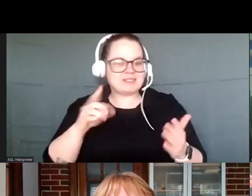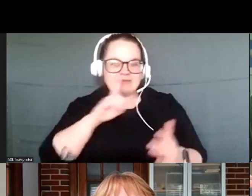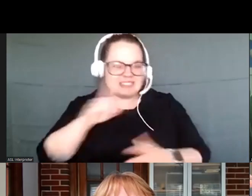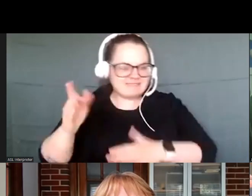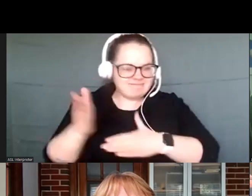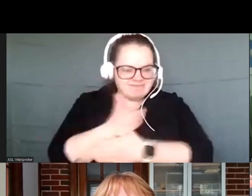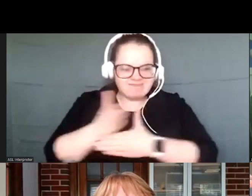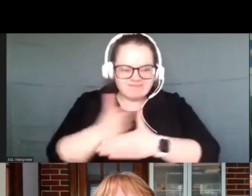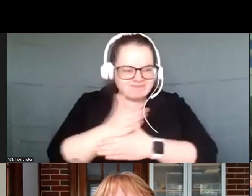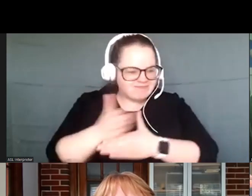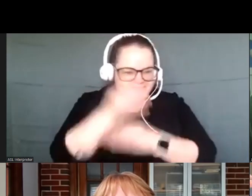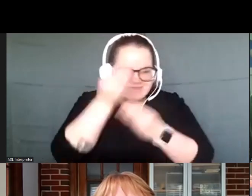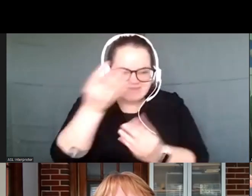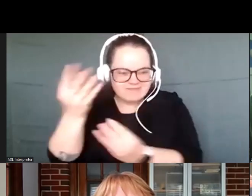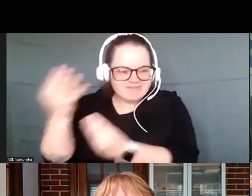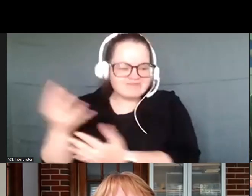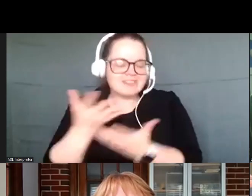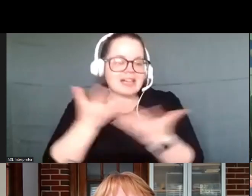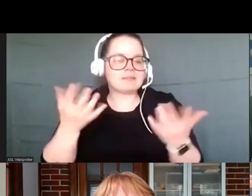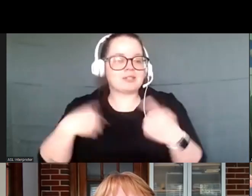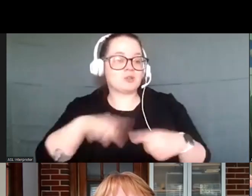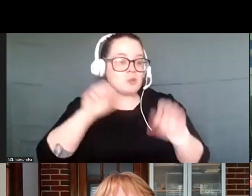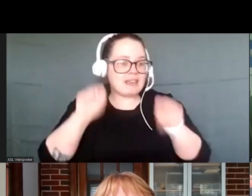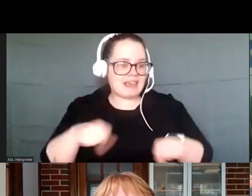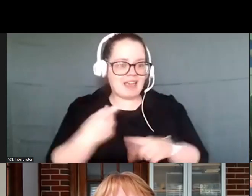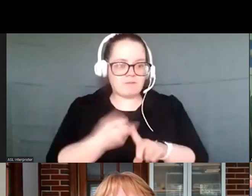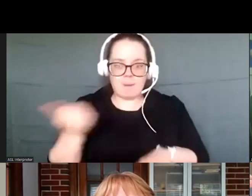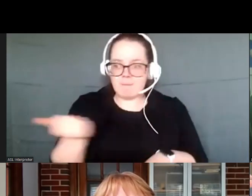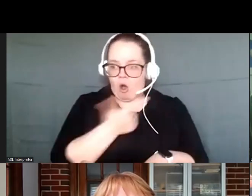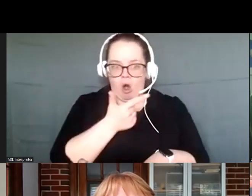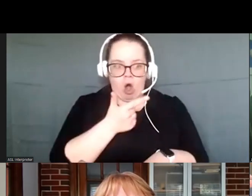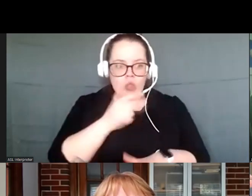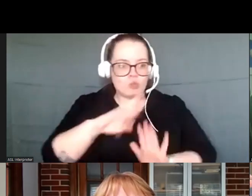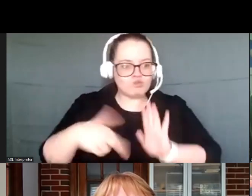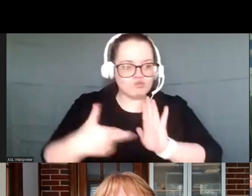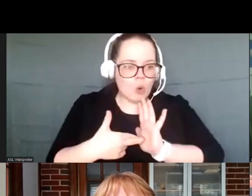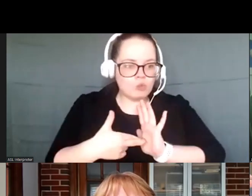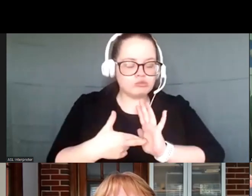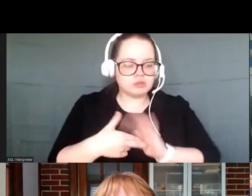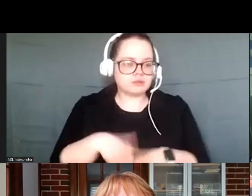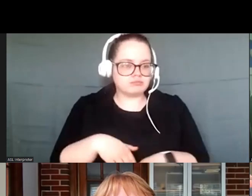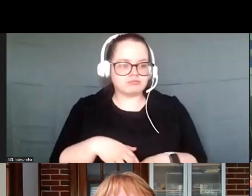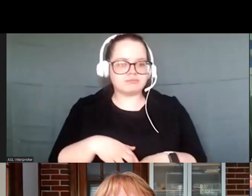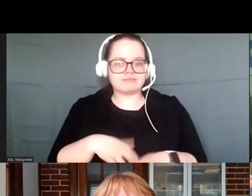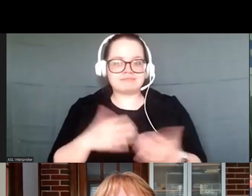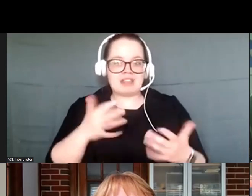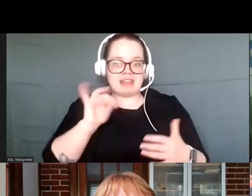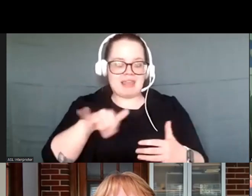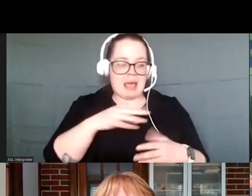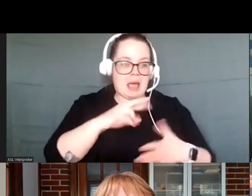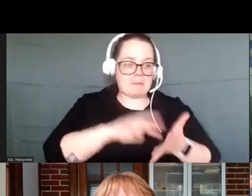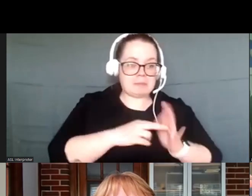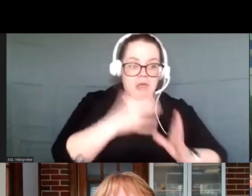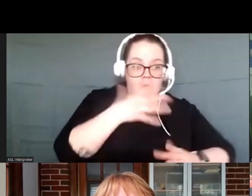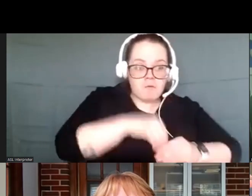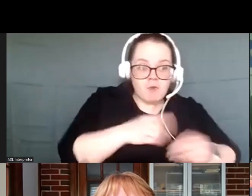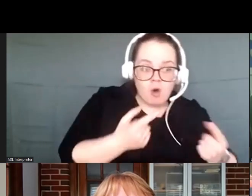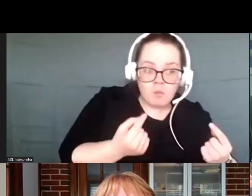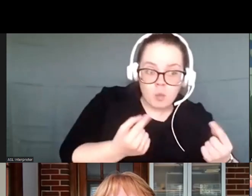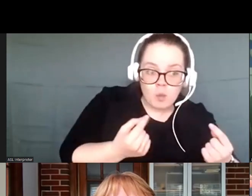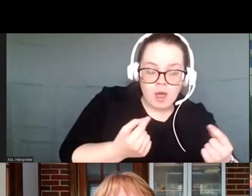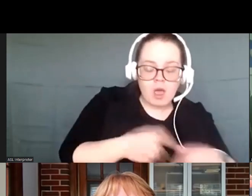all can from kind of both sides of what is involved in